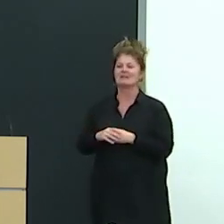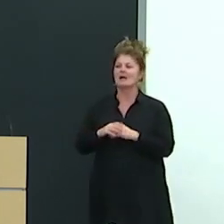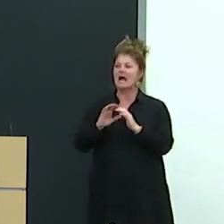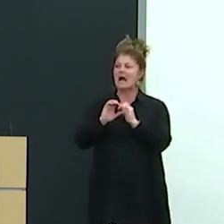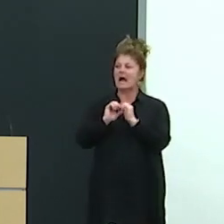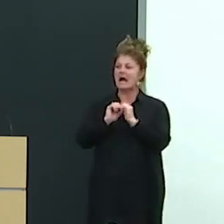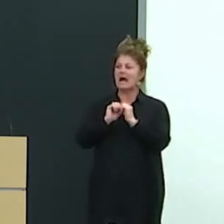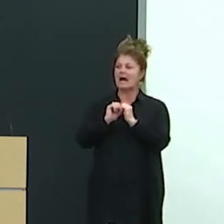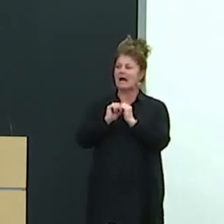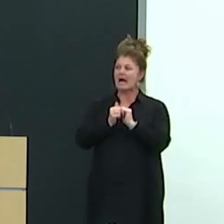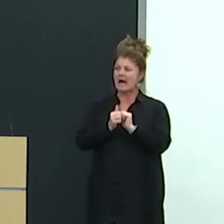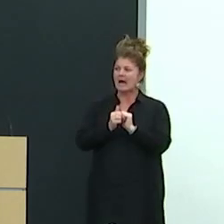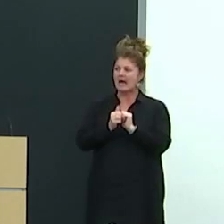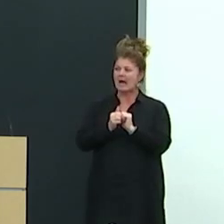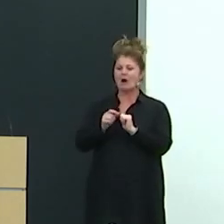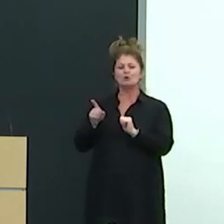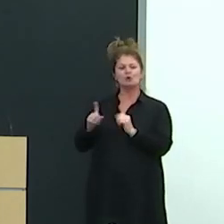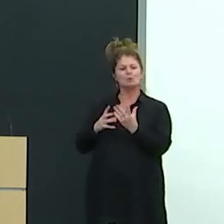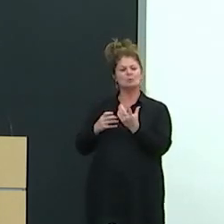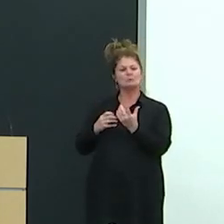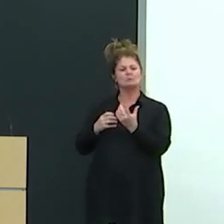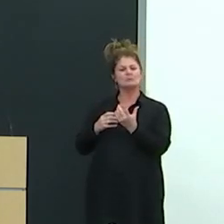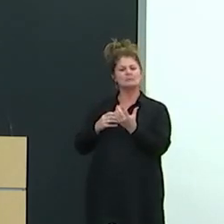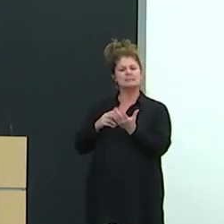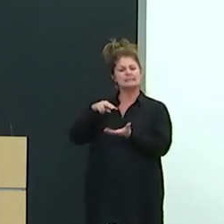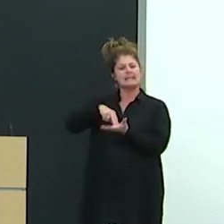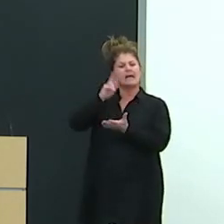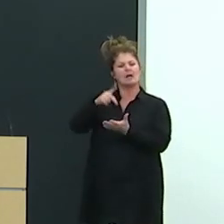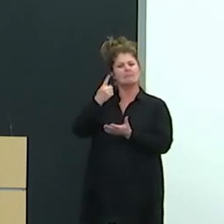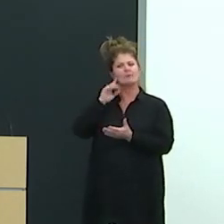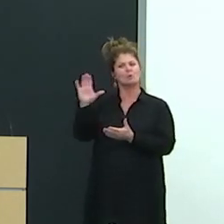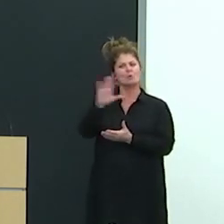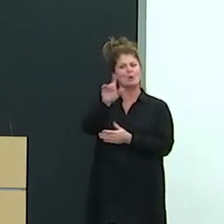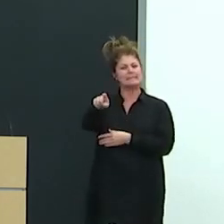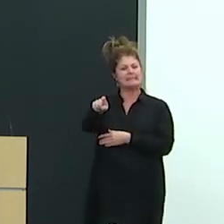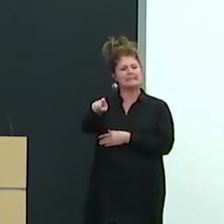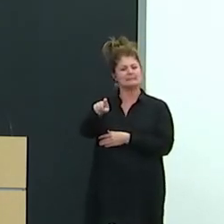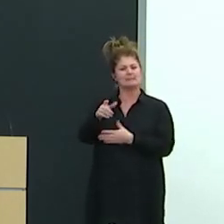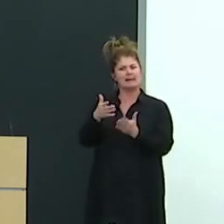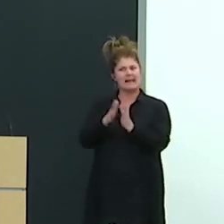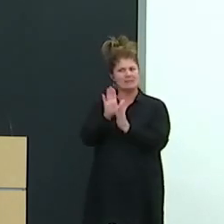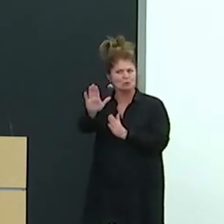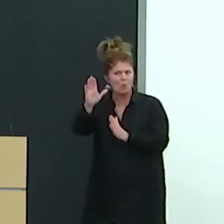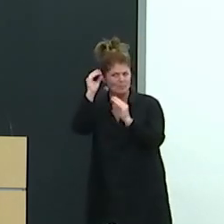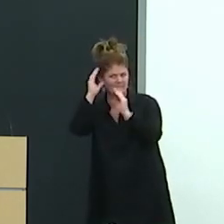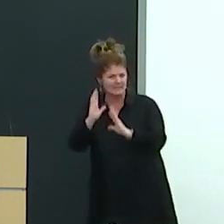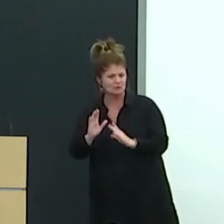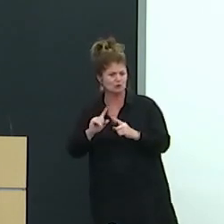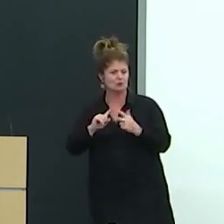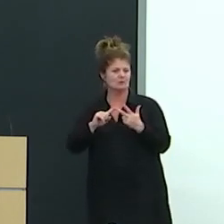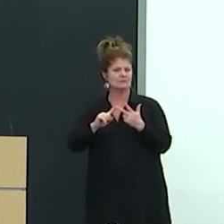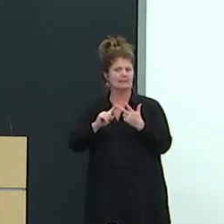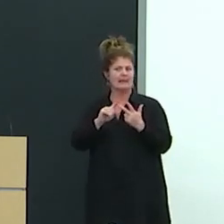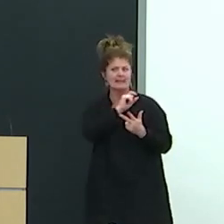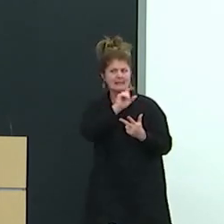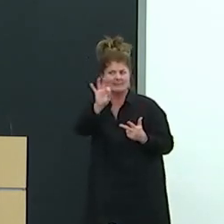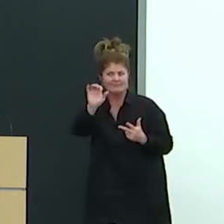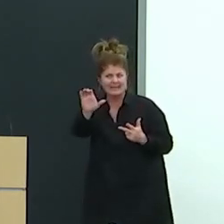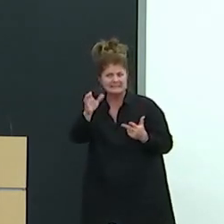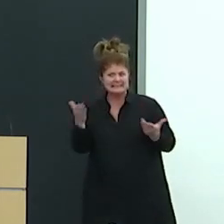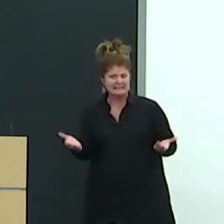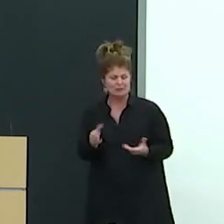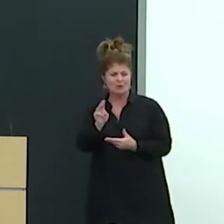do you stick up for your needs and ask your professors and the faculty at